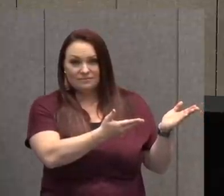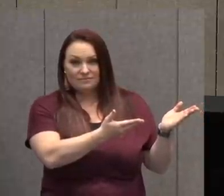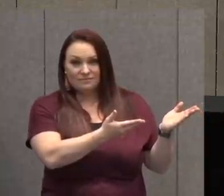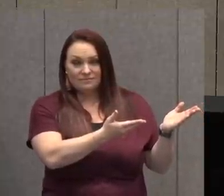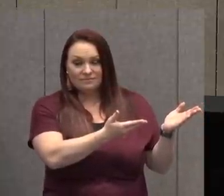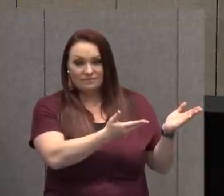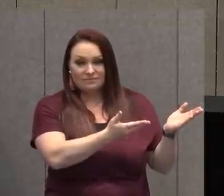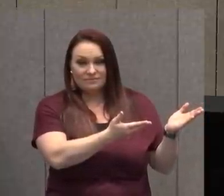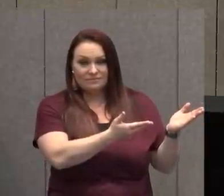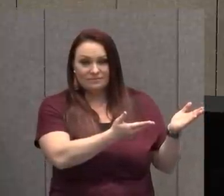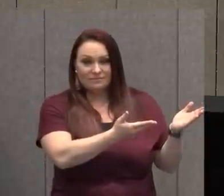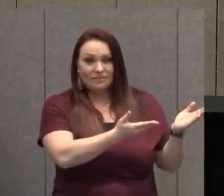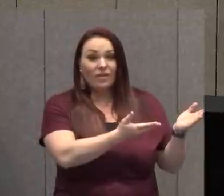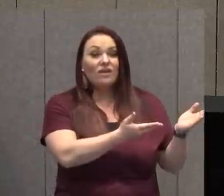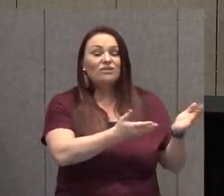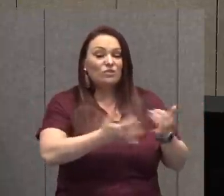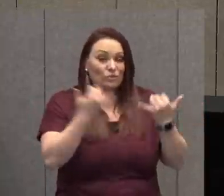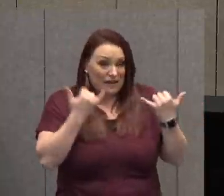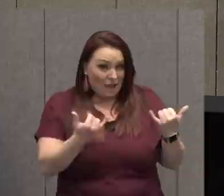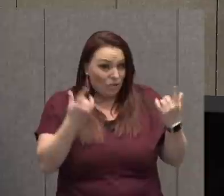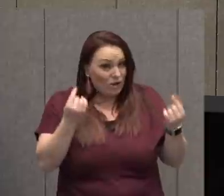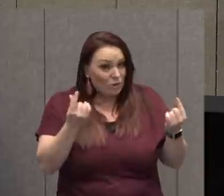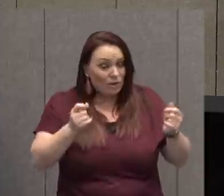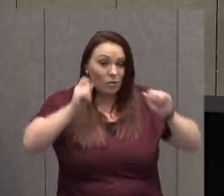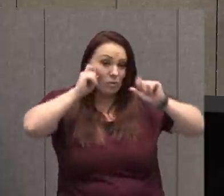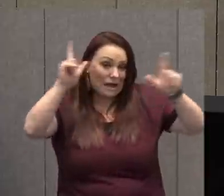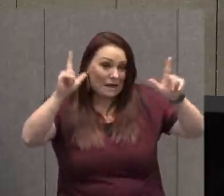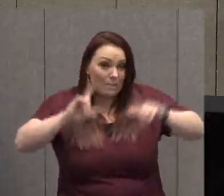saying, hello, work together.